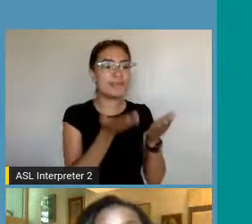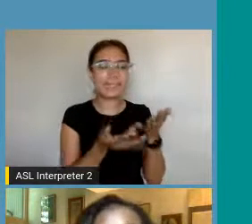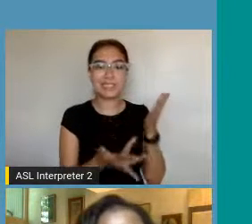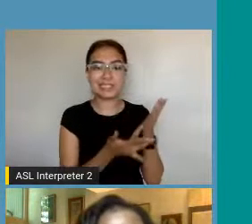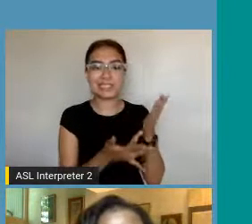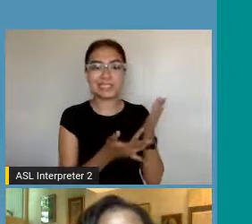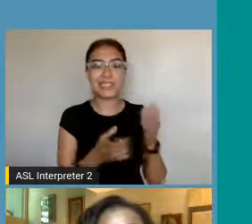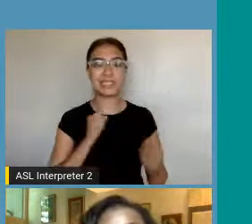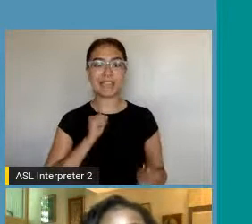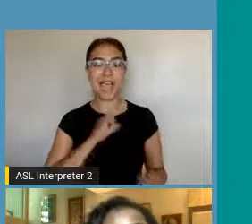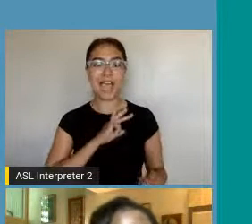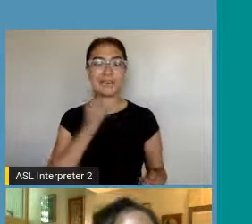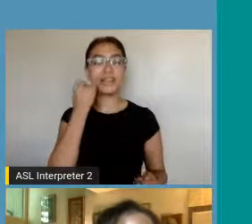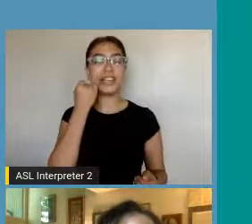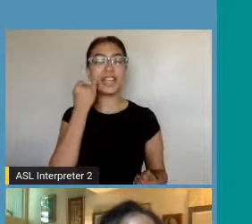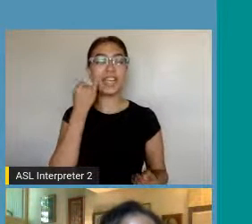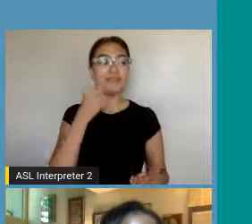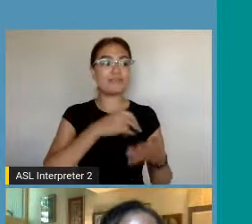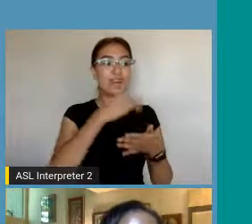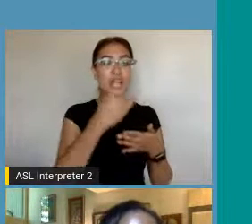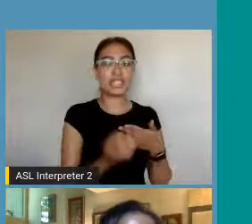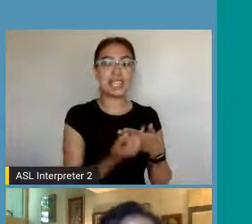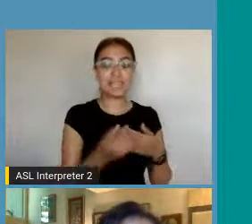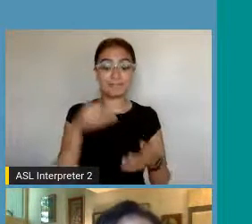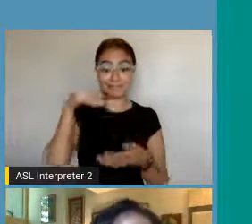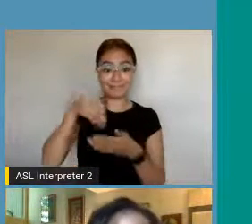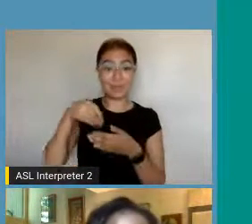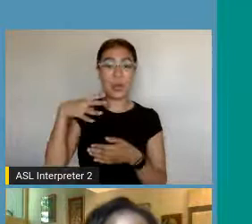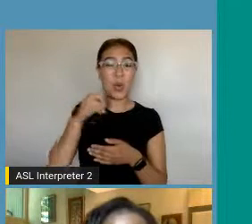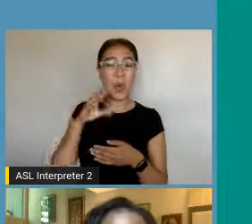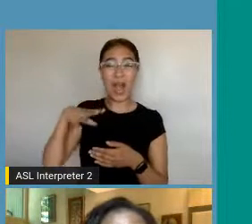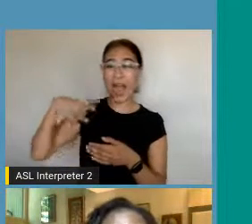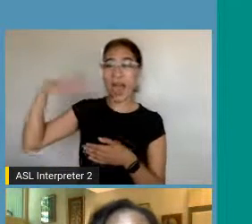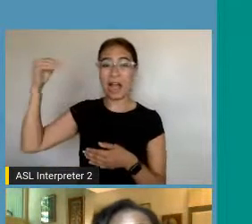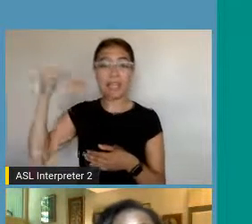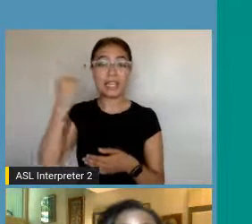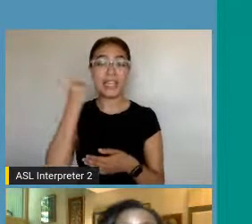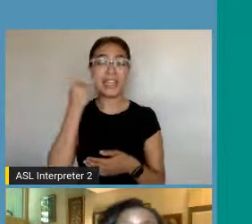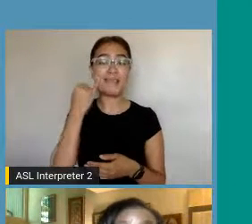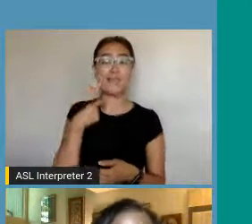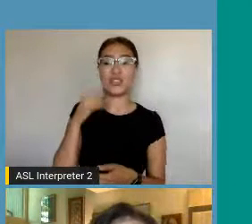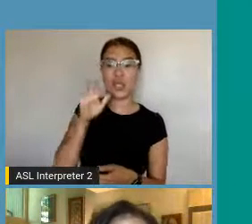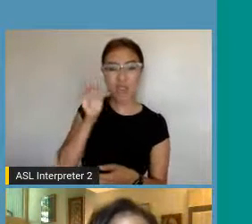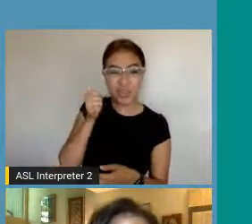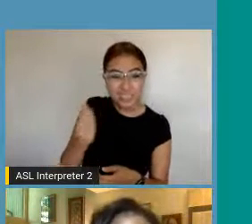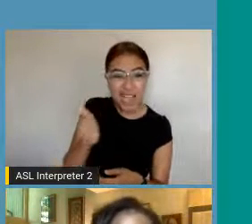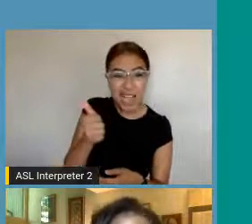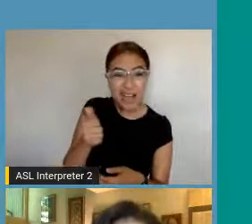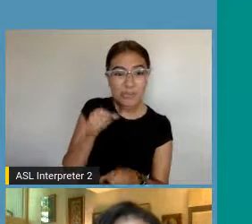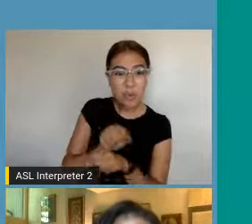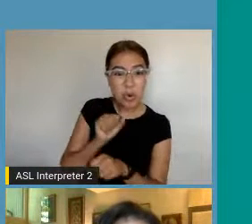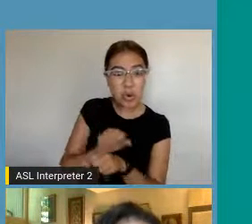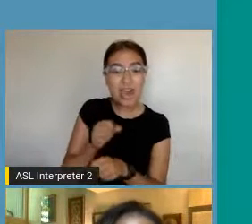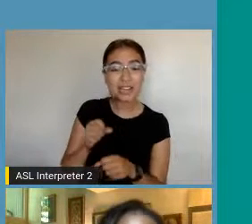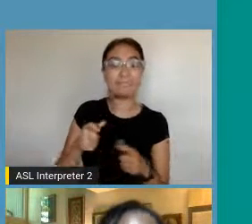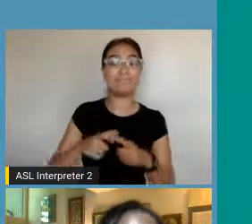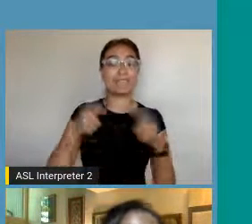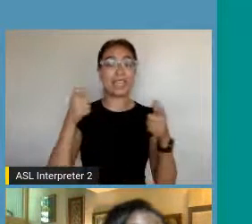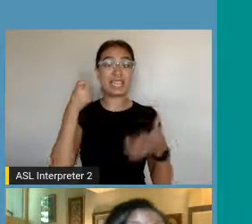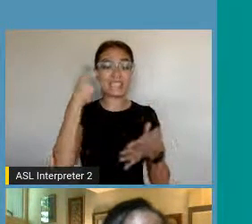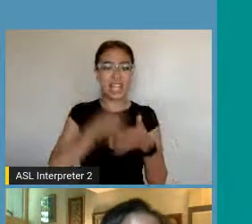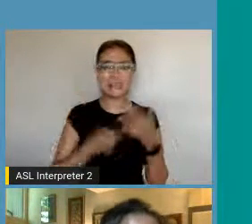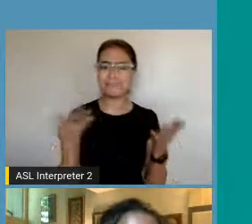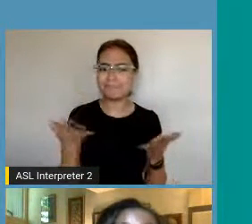projects will be outsourced or completed in-house, or whether you'll be doing it yourself. The biggest costs associated with digitization